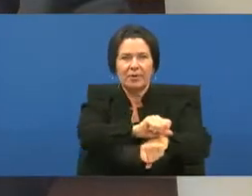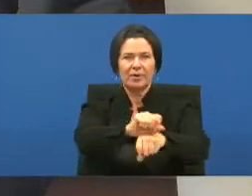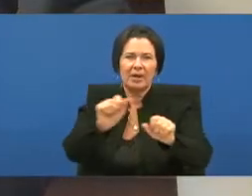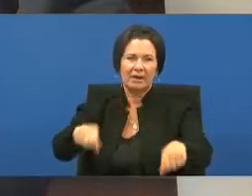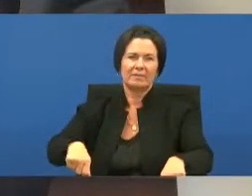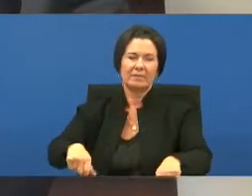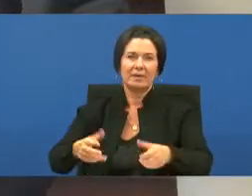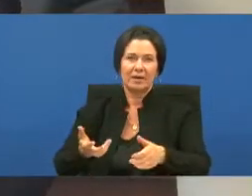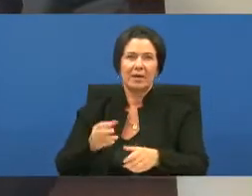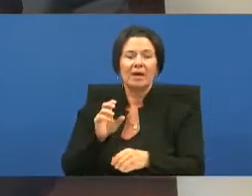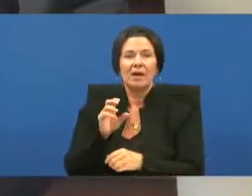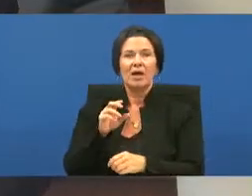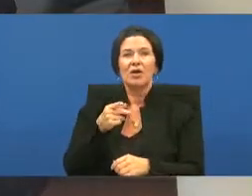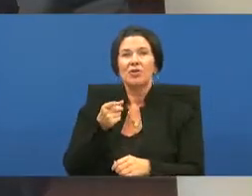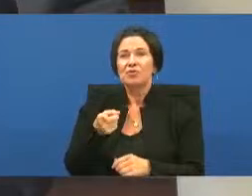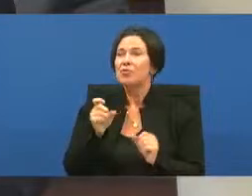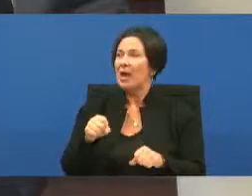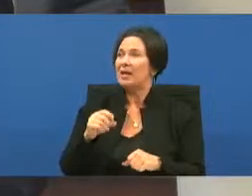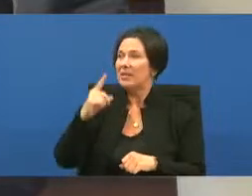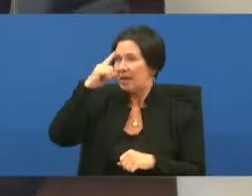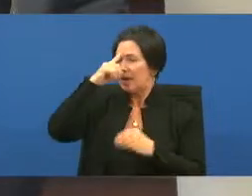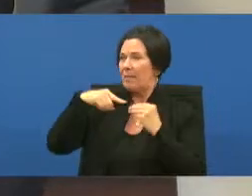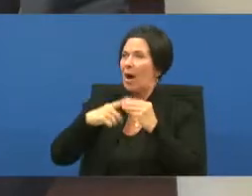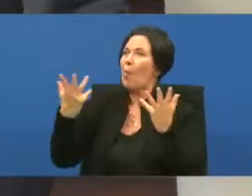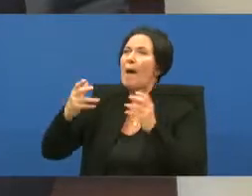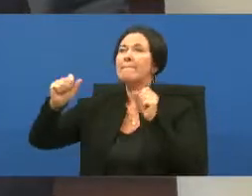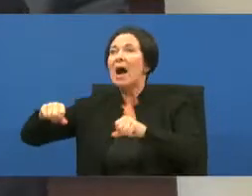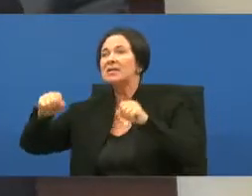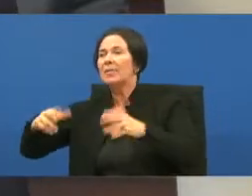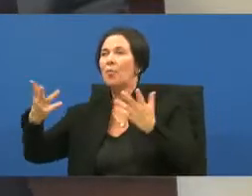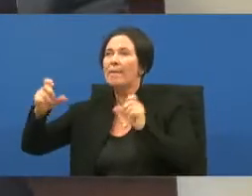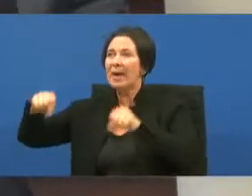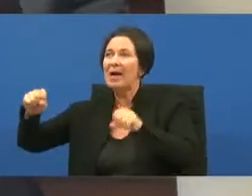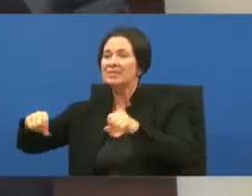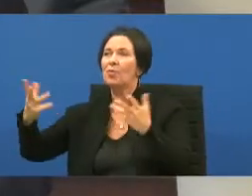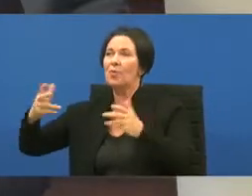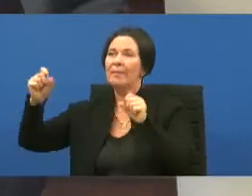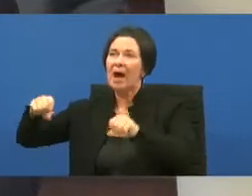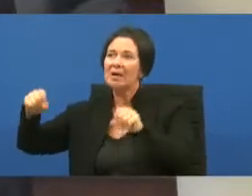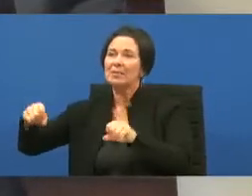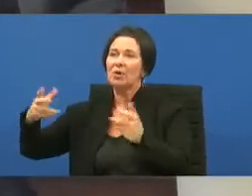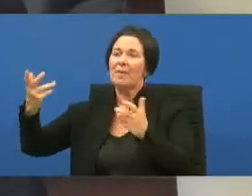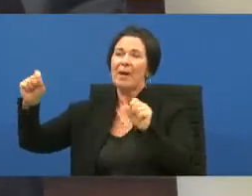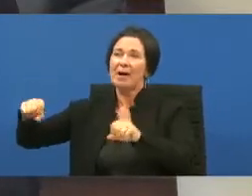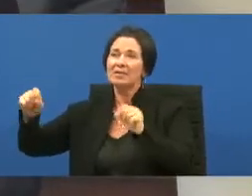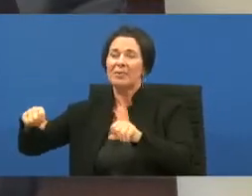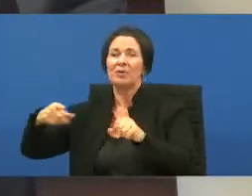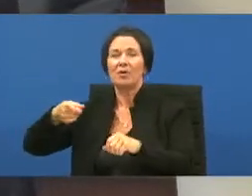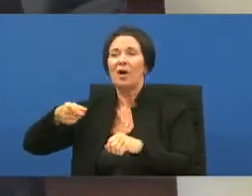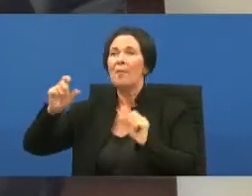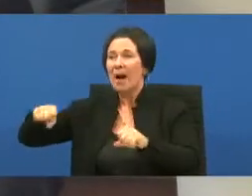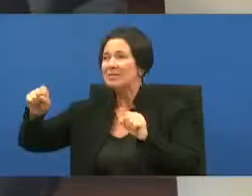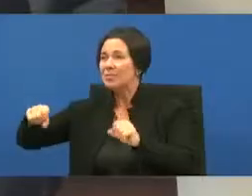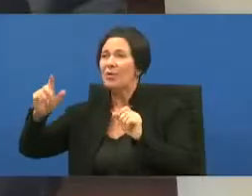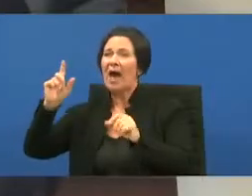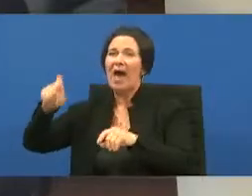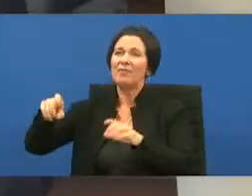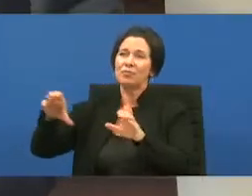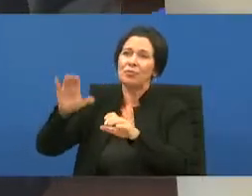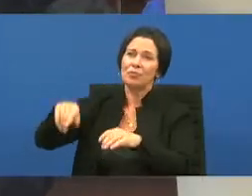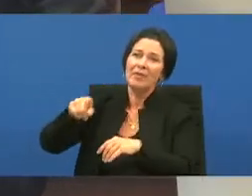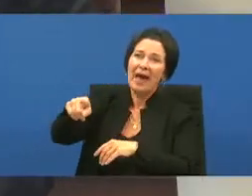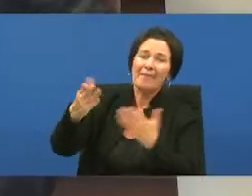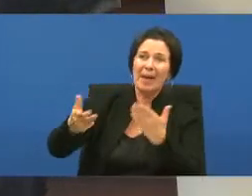talk about what possibly could happen. What could possibly happen down the road? We possibly have to do this. We're possibly going to have to do